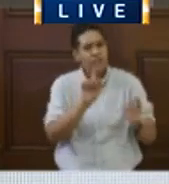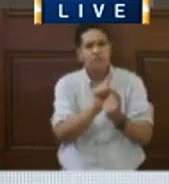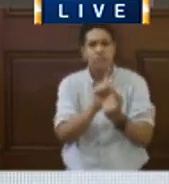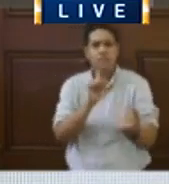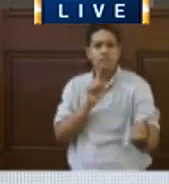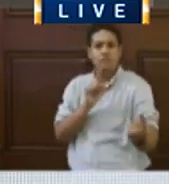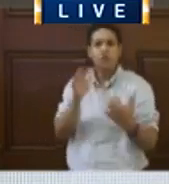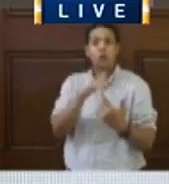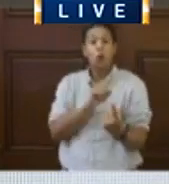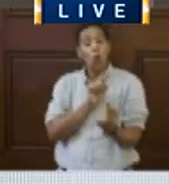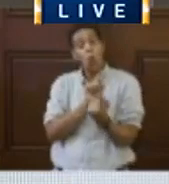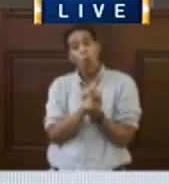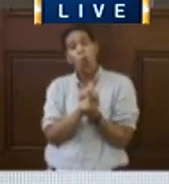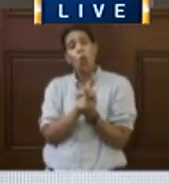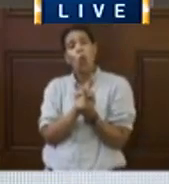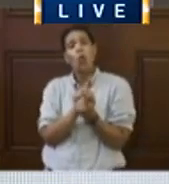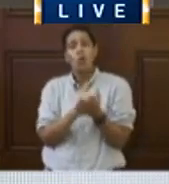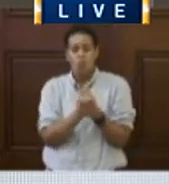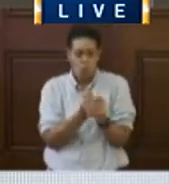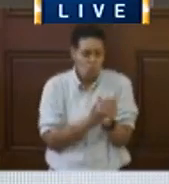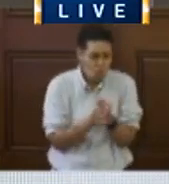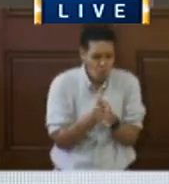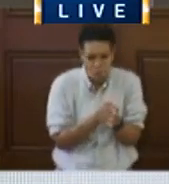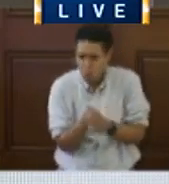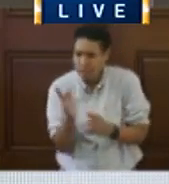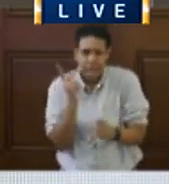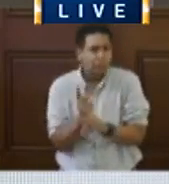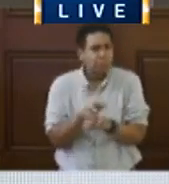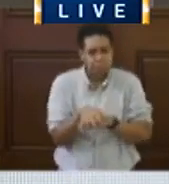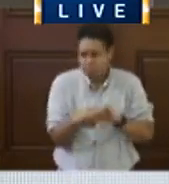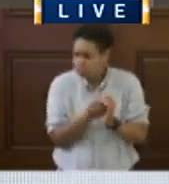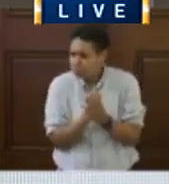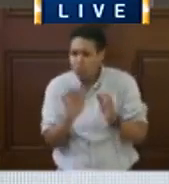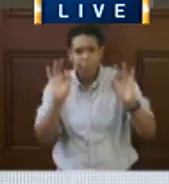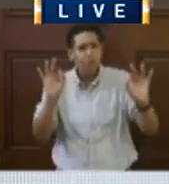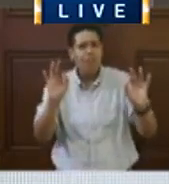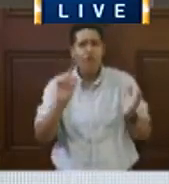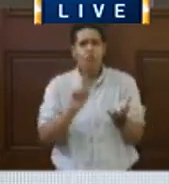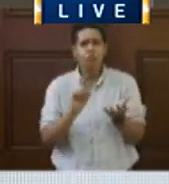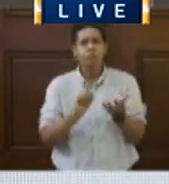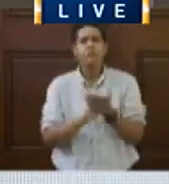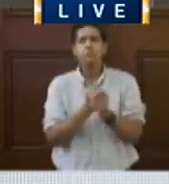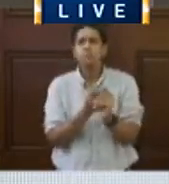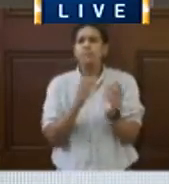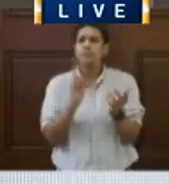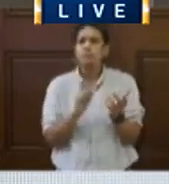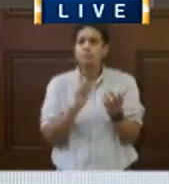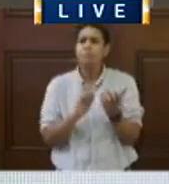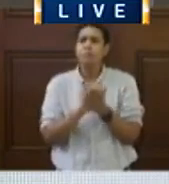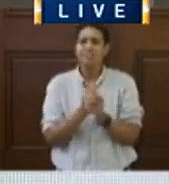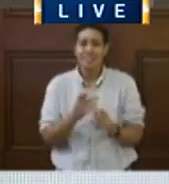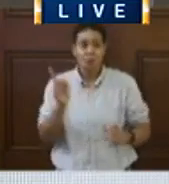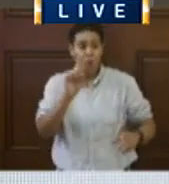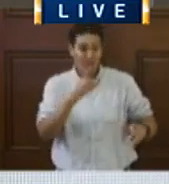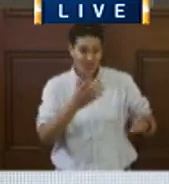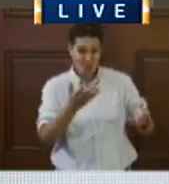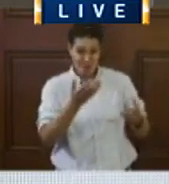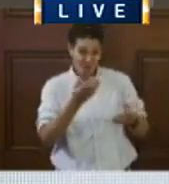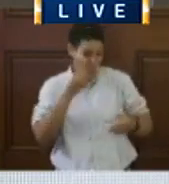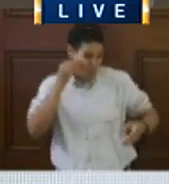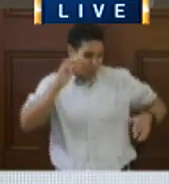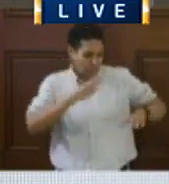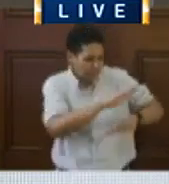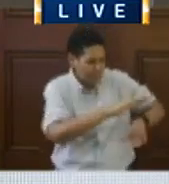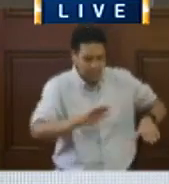Let's perfect the hand washing. Let's perfect the sanitizing of the hands and the sanitizing of the surfaces. Let's